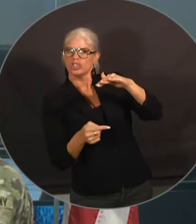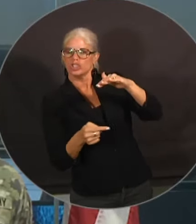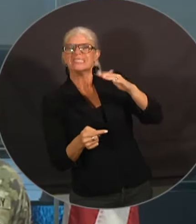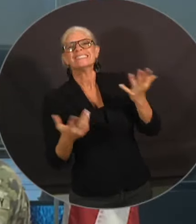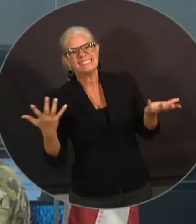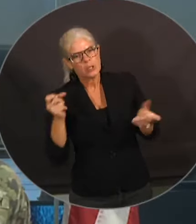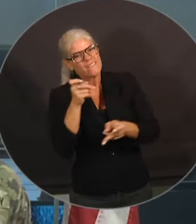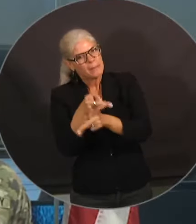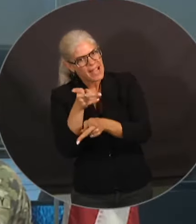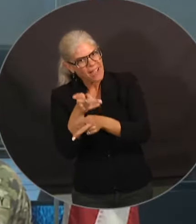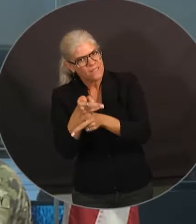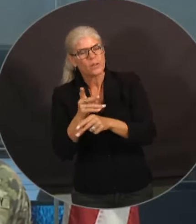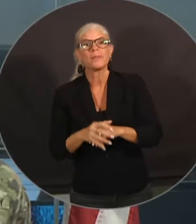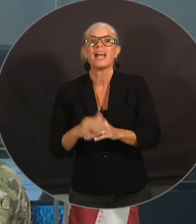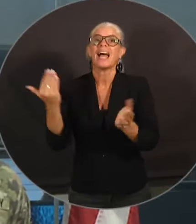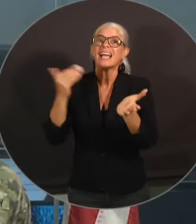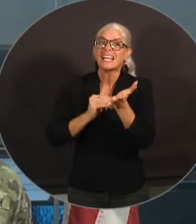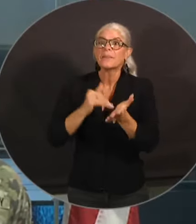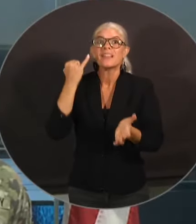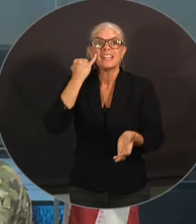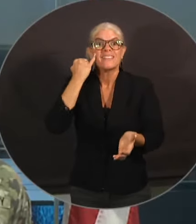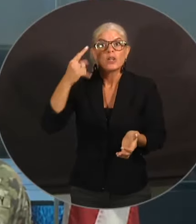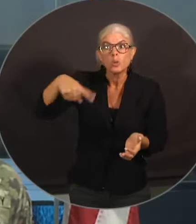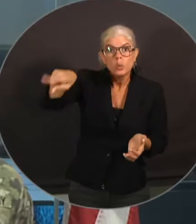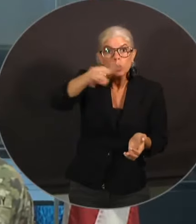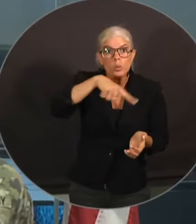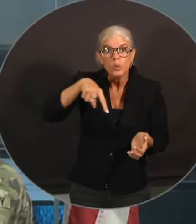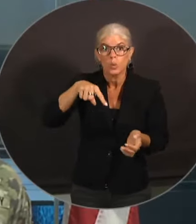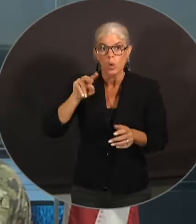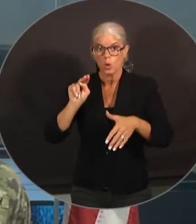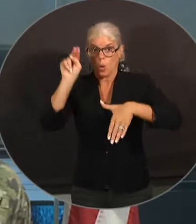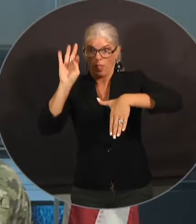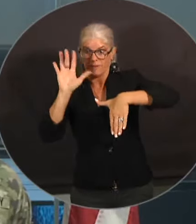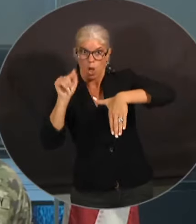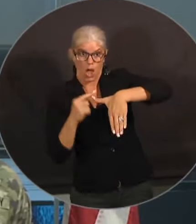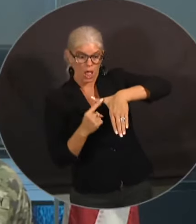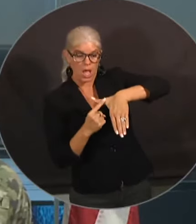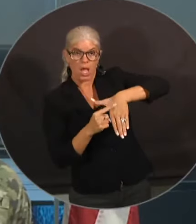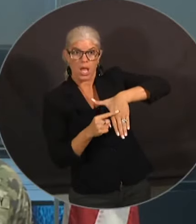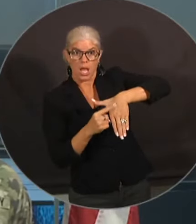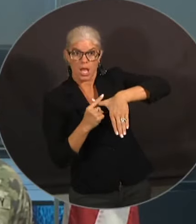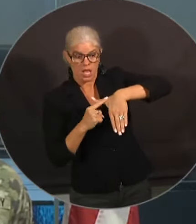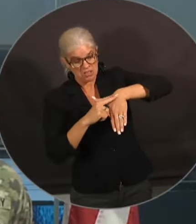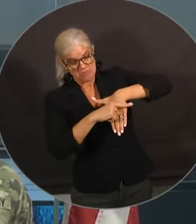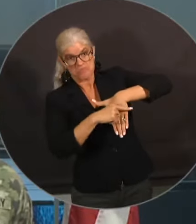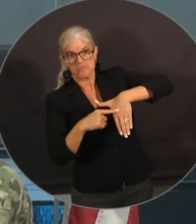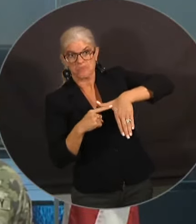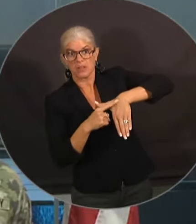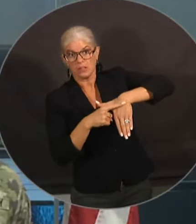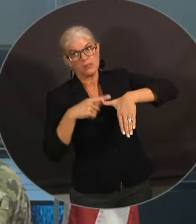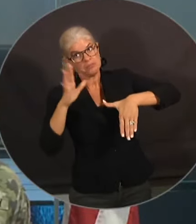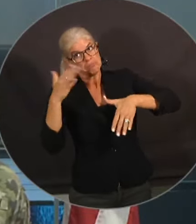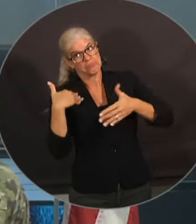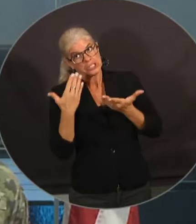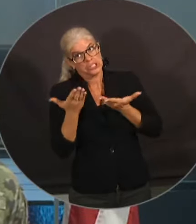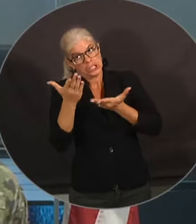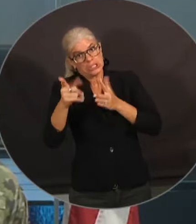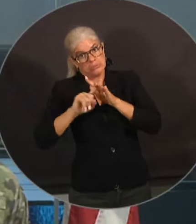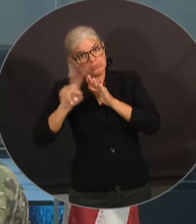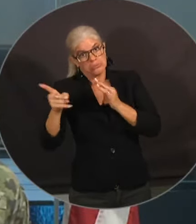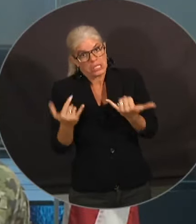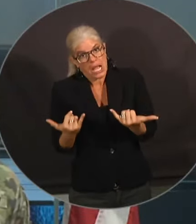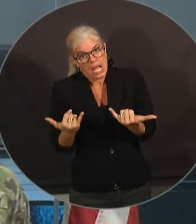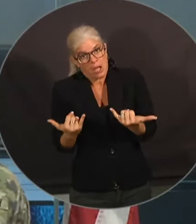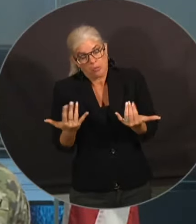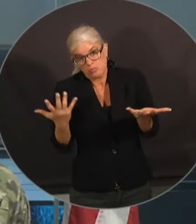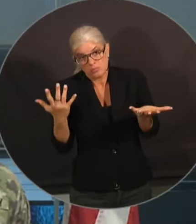can. Again, if you are particularly if you're in northern Florida, I mean, you can leave now if you're in an evacuation zone. You